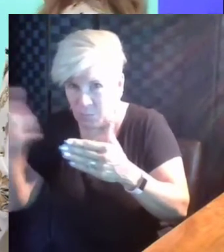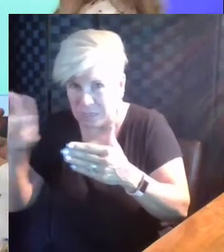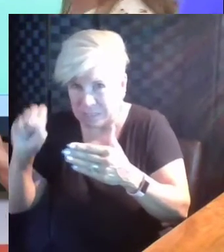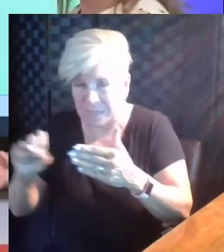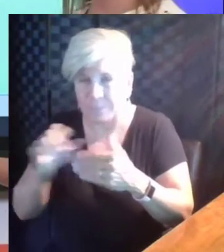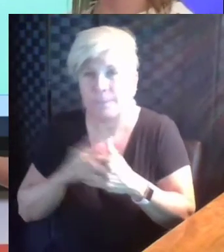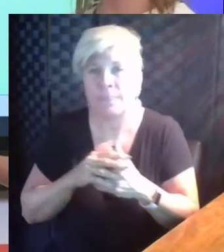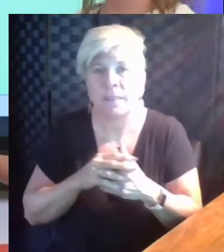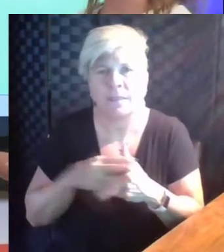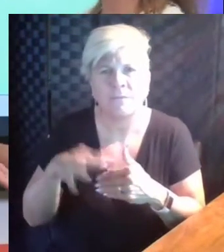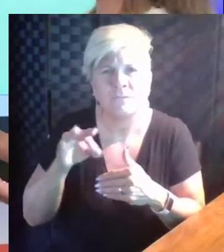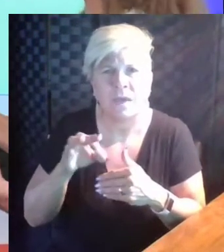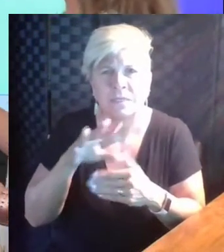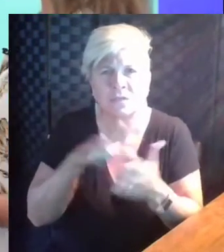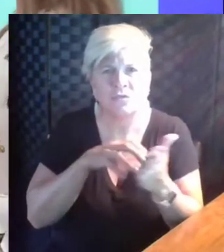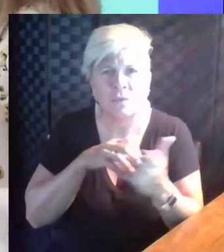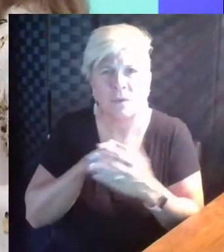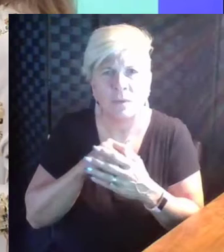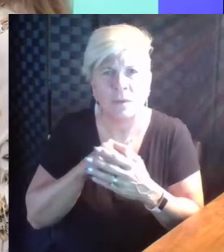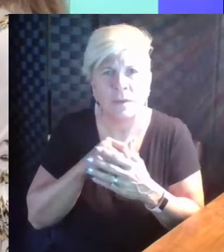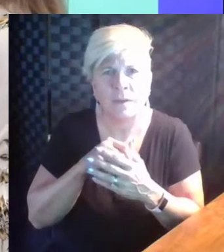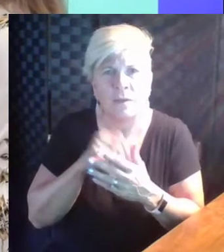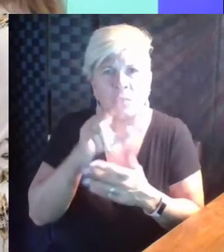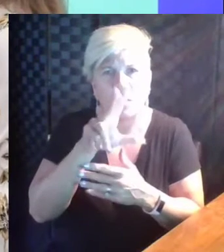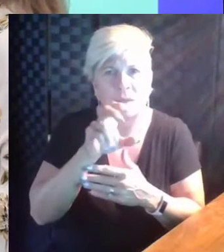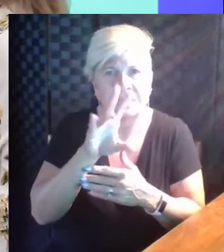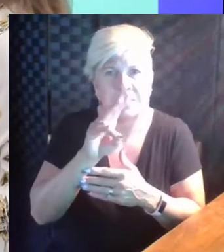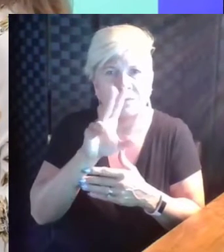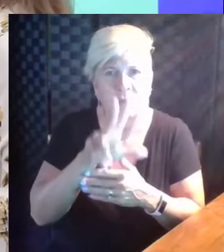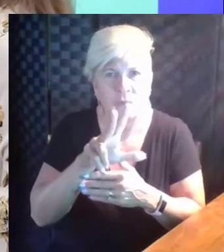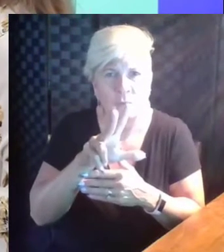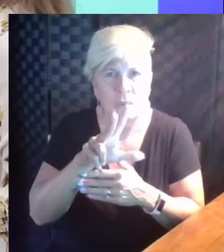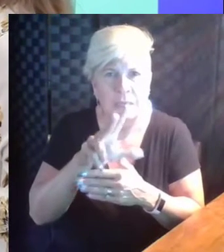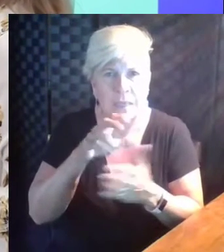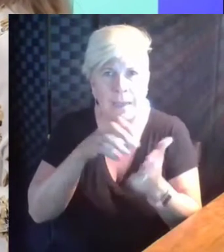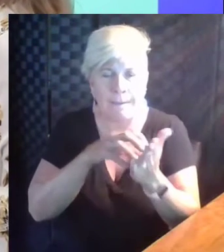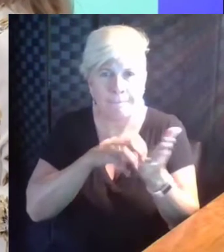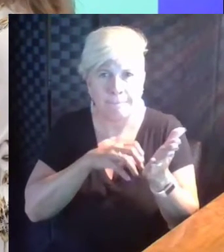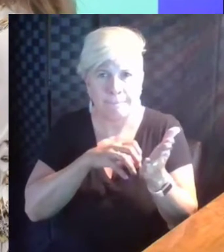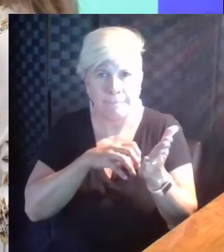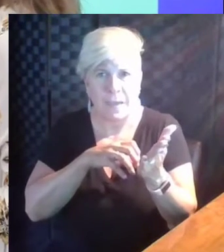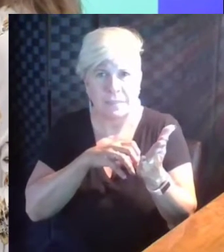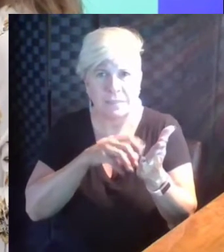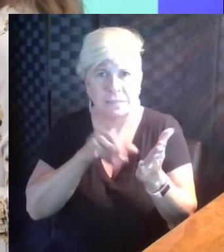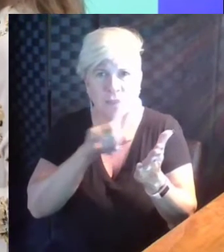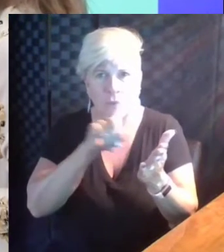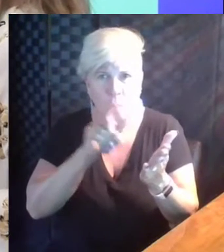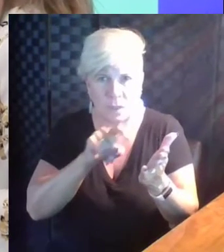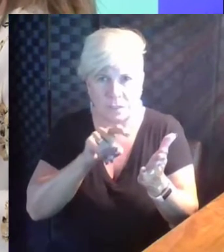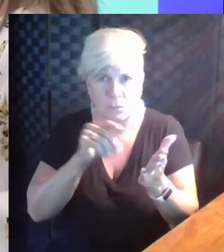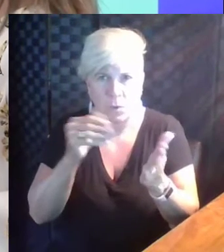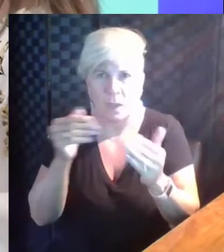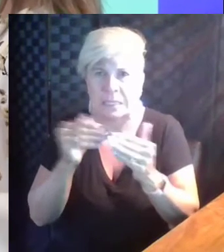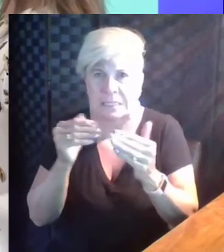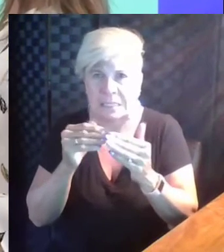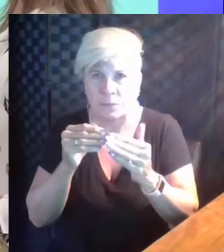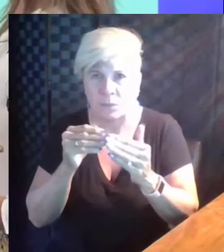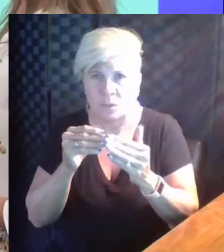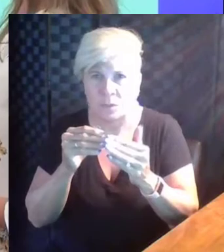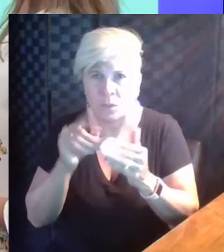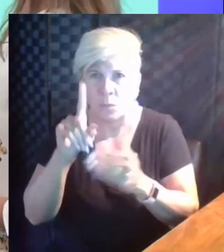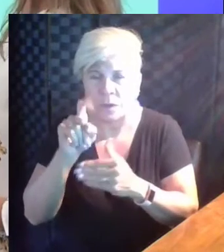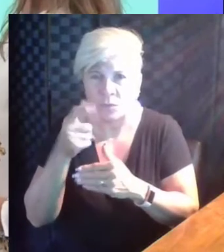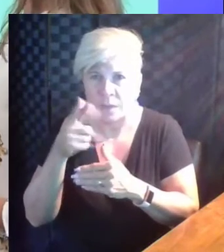right-hand side. So let's find a subtraction problem. I can do 373 minus my question mark, and